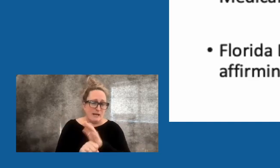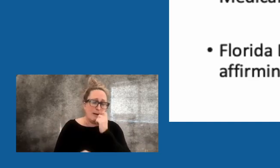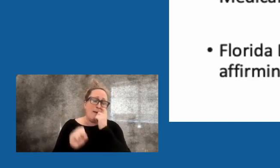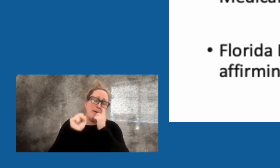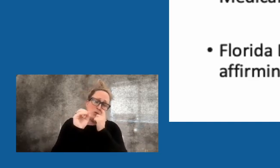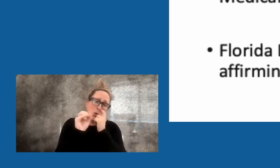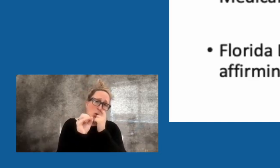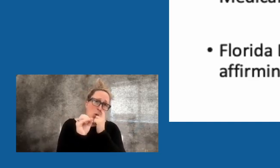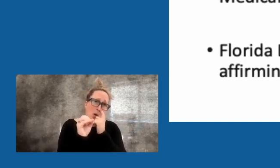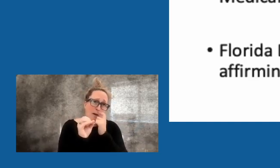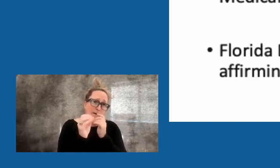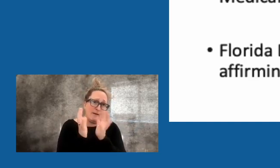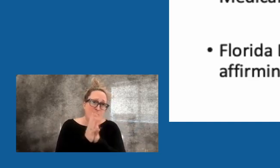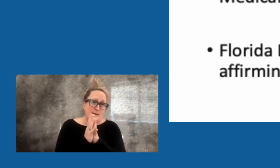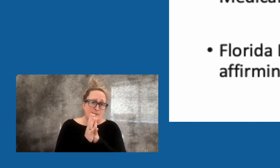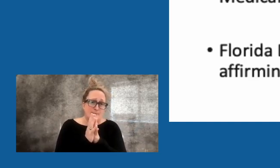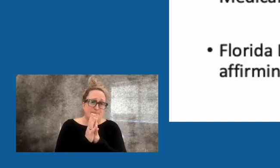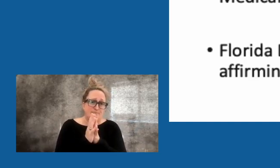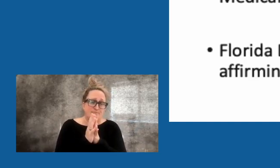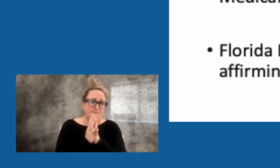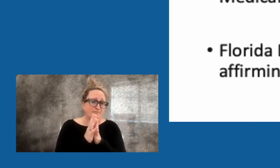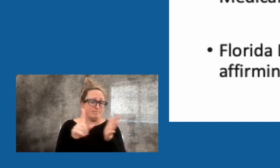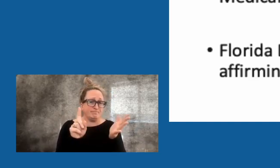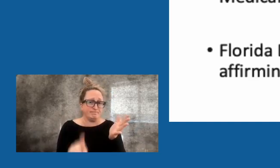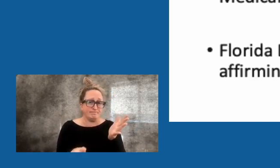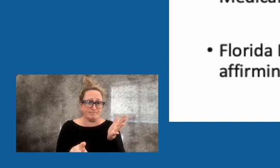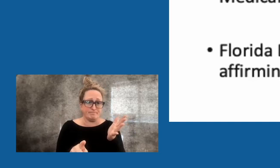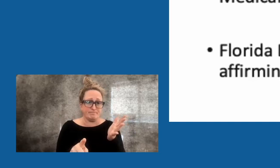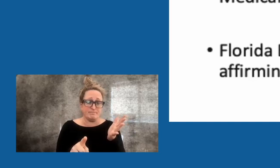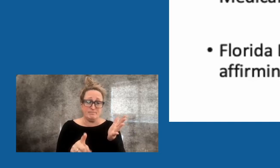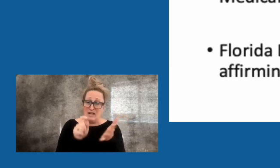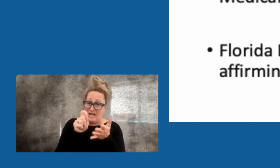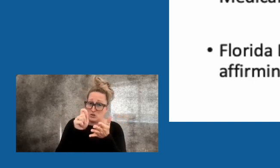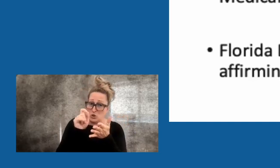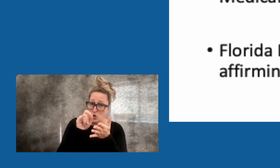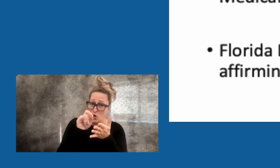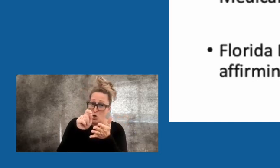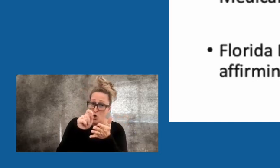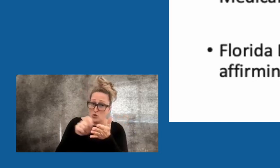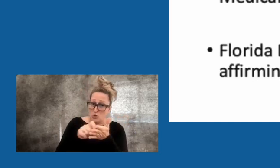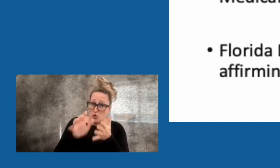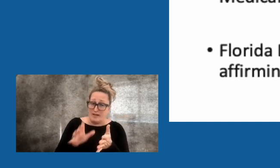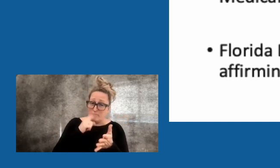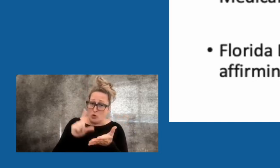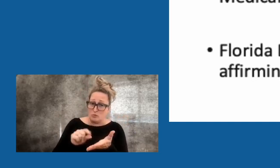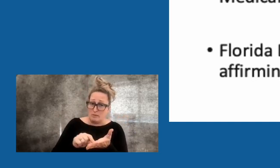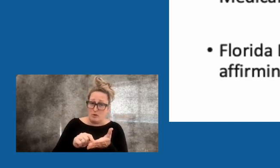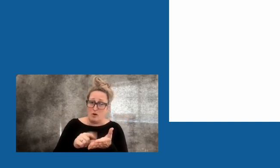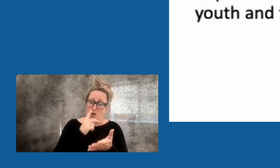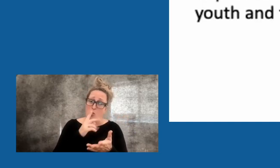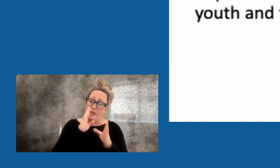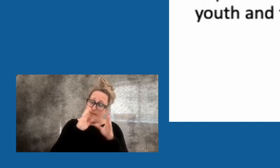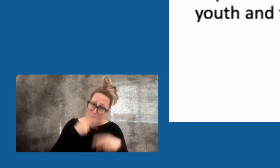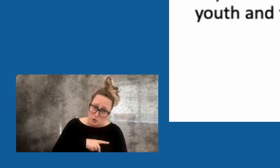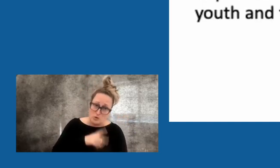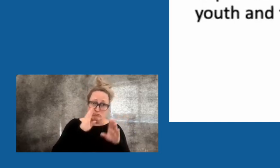So I guess that takes us to the question, as a journalist, you cover trans issues with a personal lens,